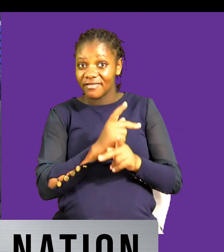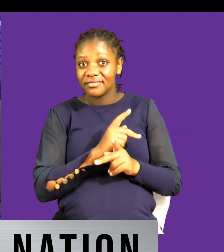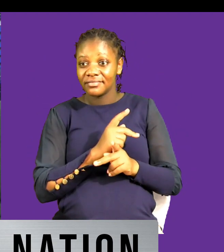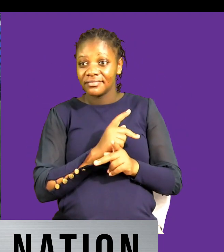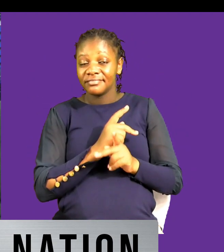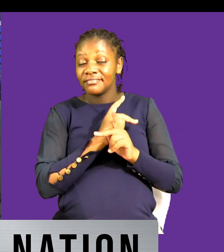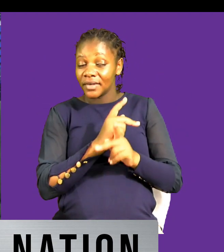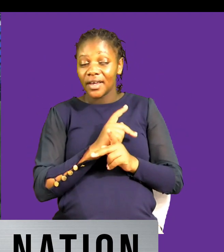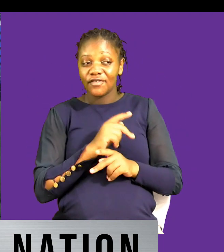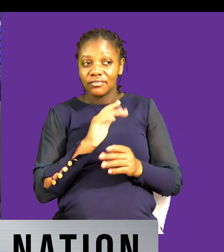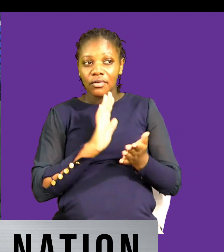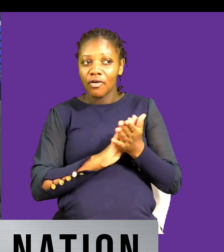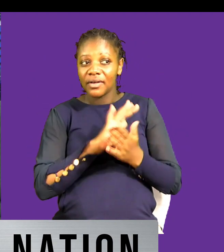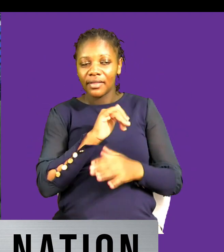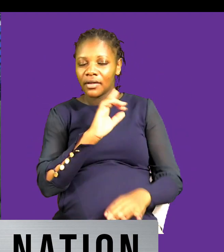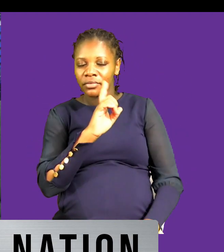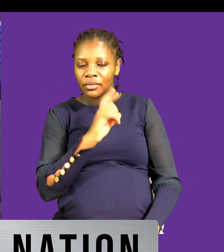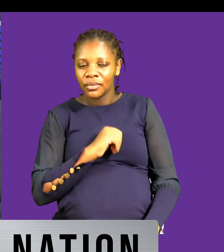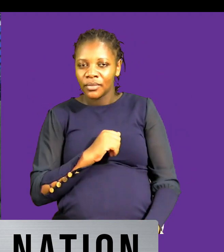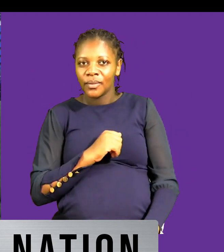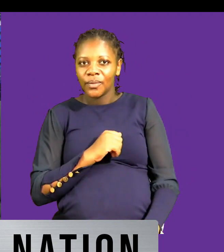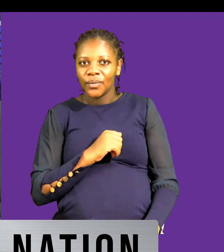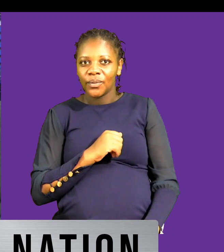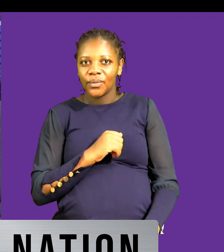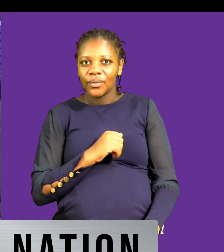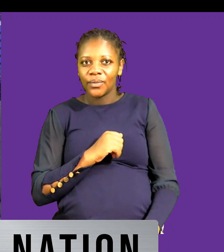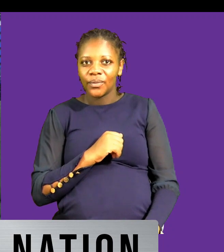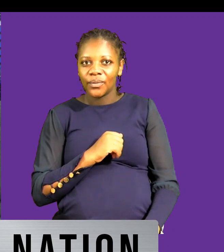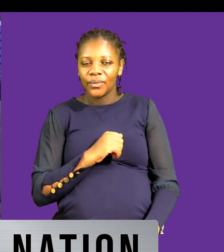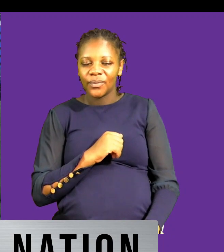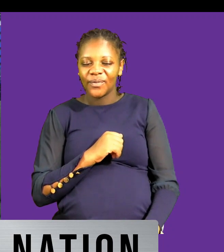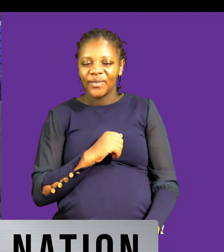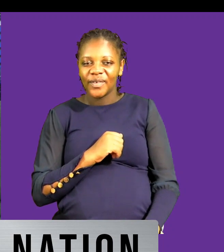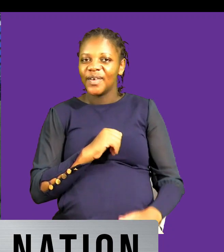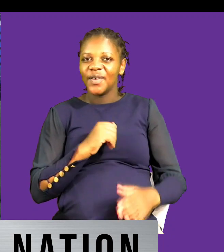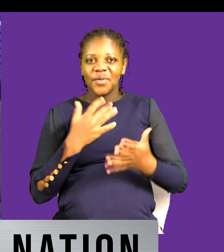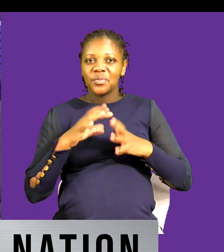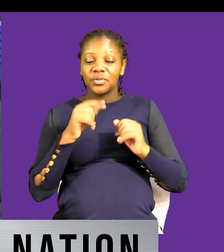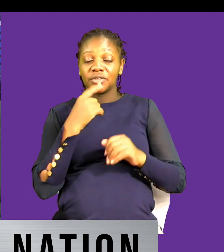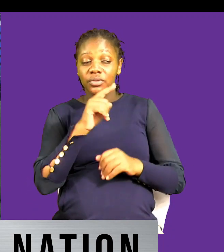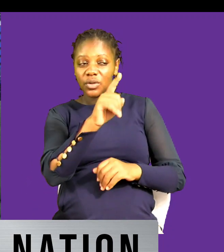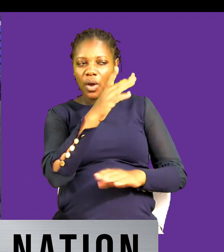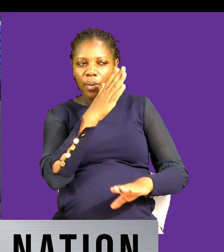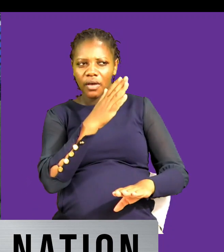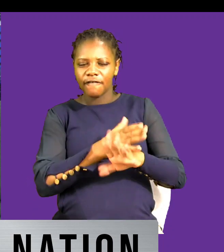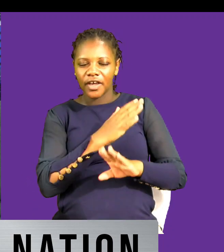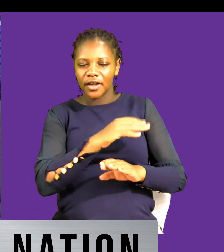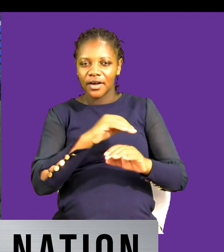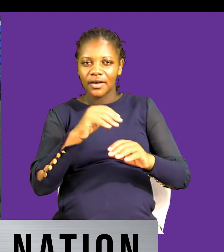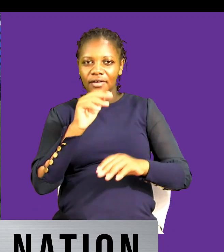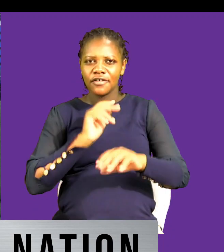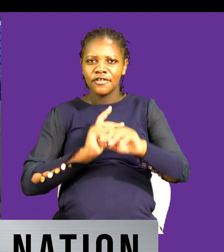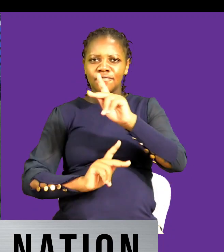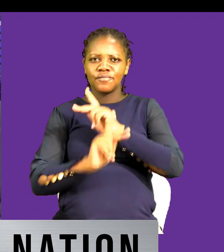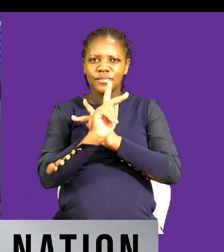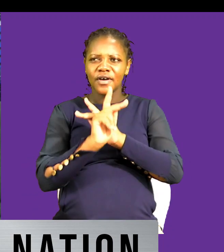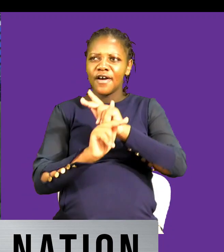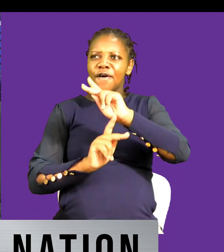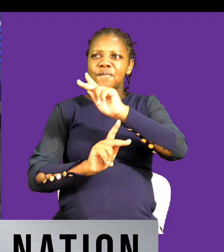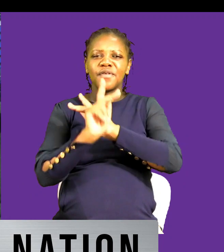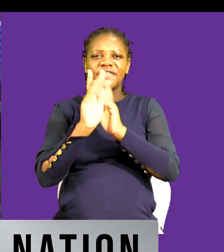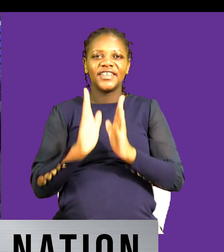doom. No, it's not being a prophet of doom. Sometimes you just see where the vehicle is going and you know that there is a cliff for there and you need to avoid